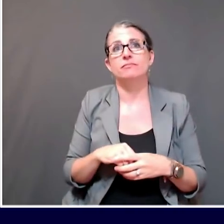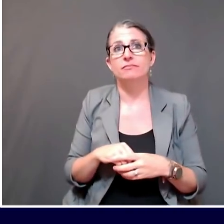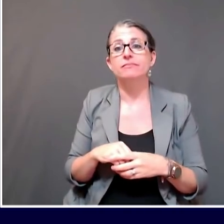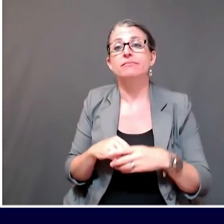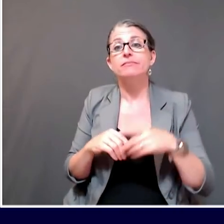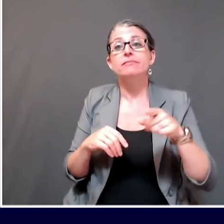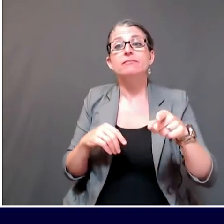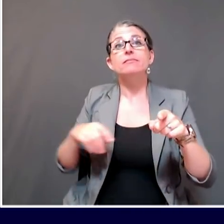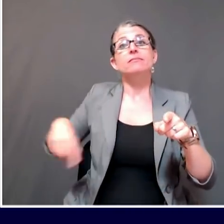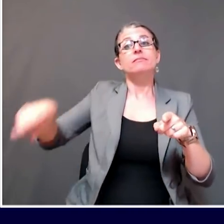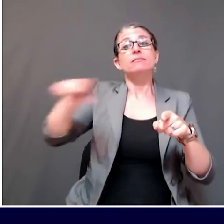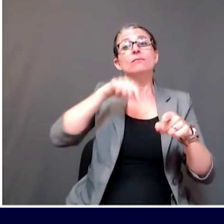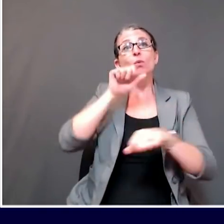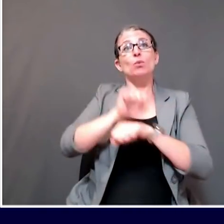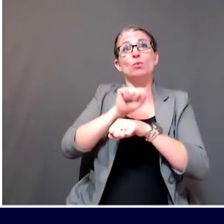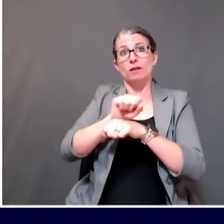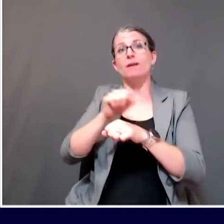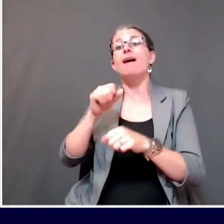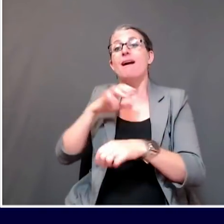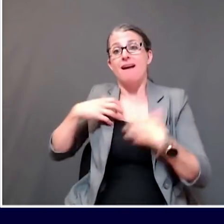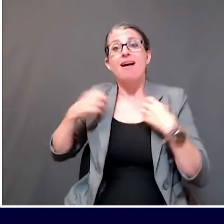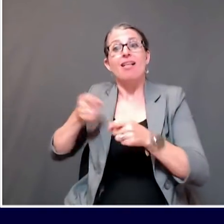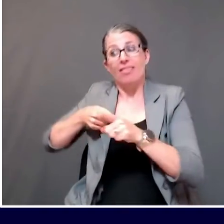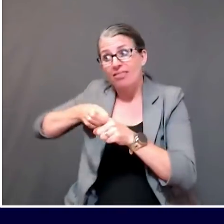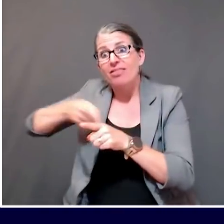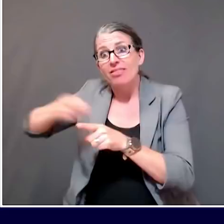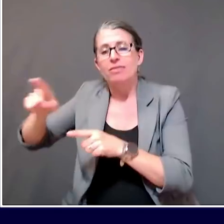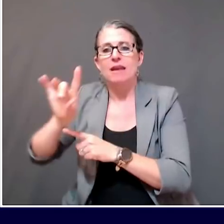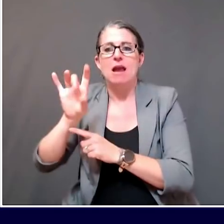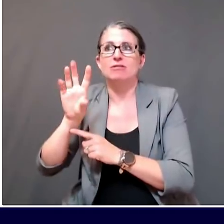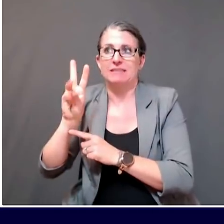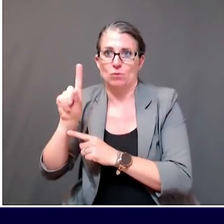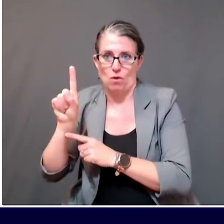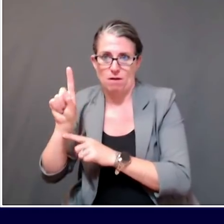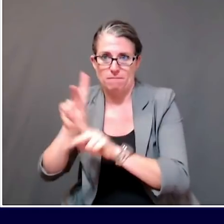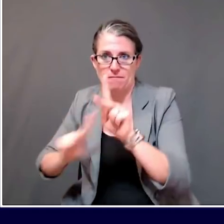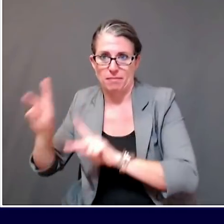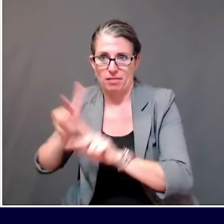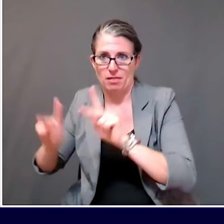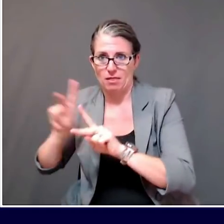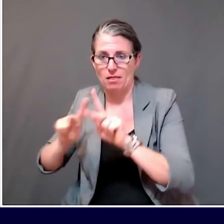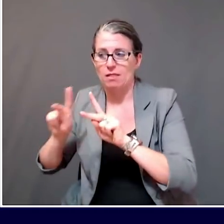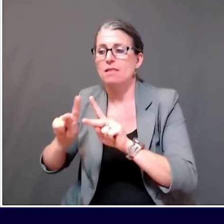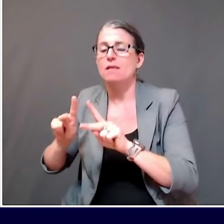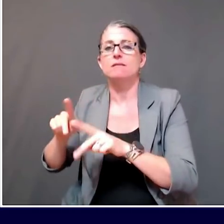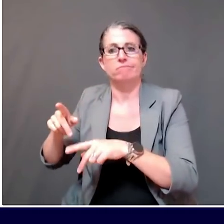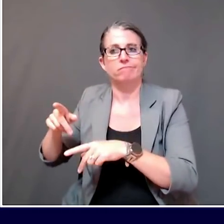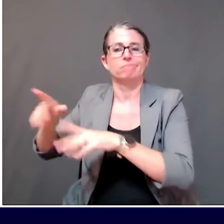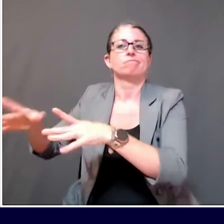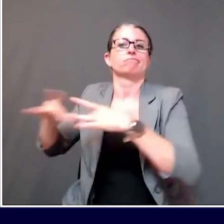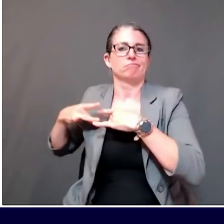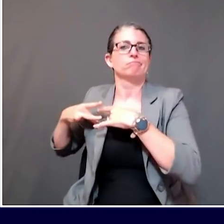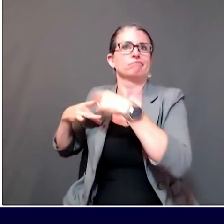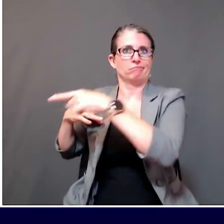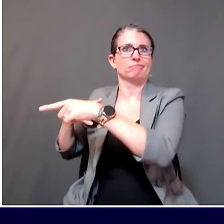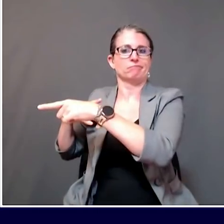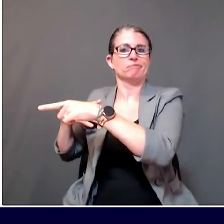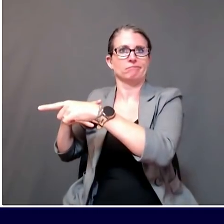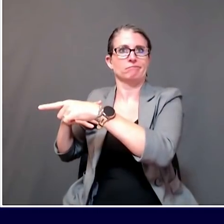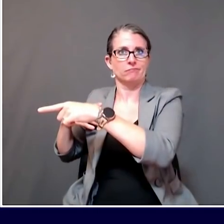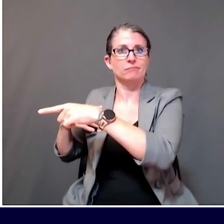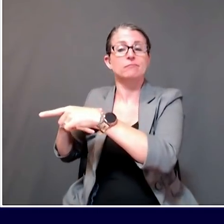workers. To date, Maine CDC has fielded now close to 11,000 requests